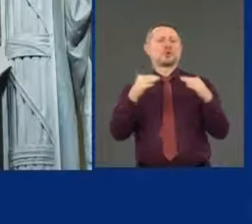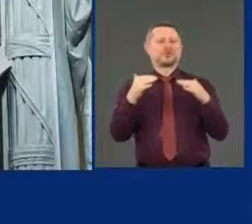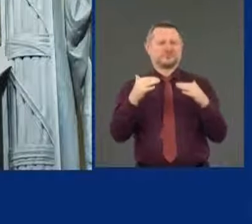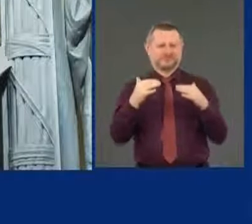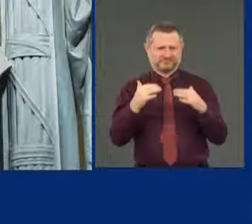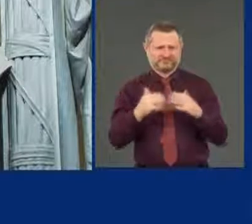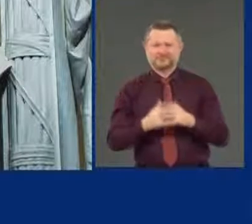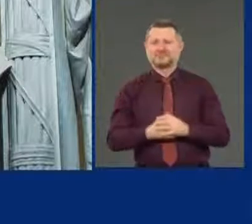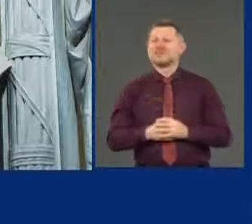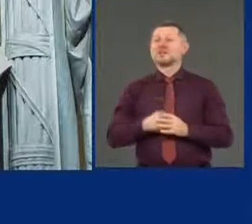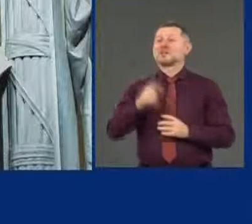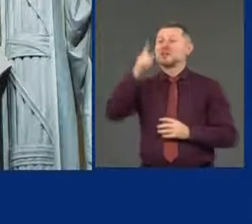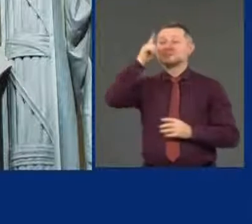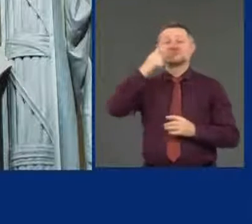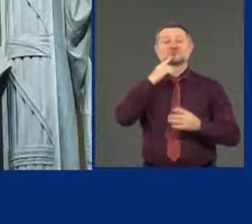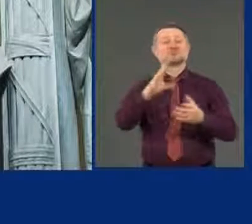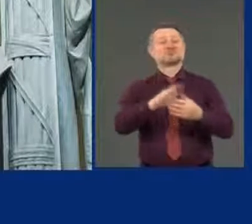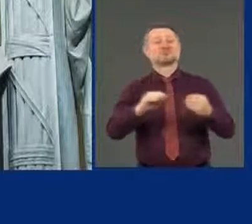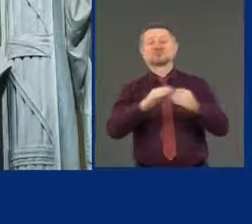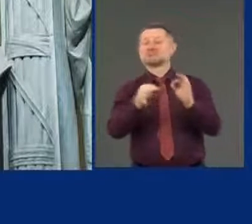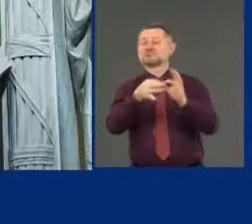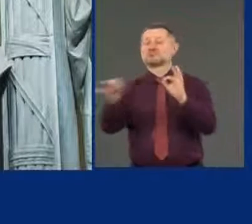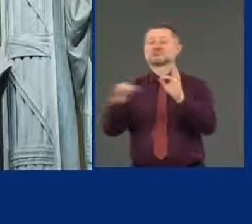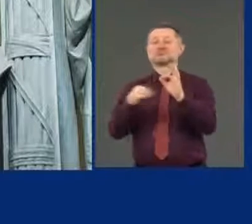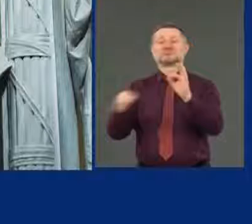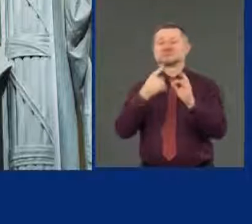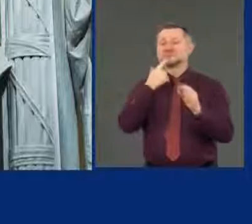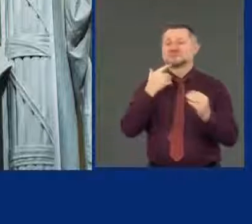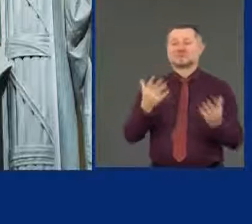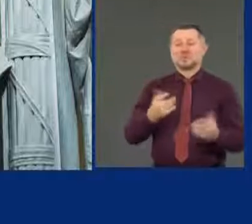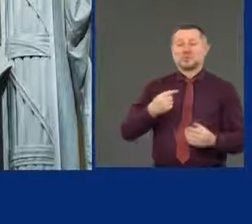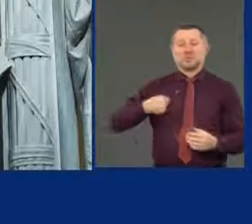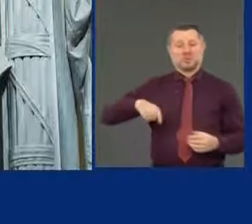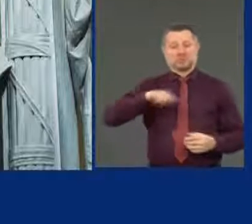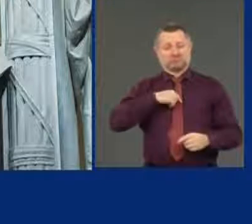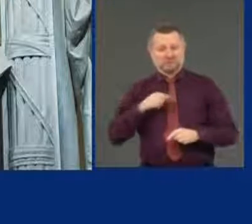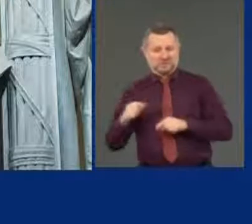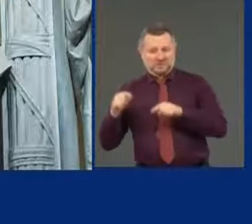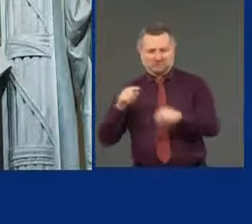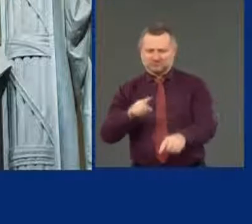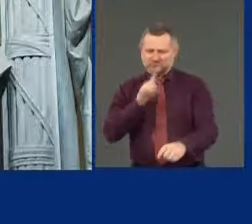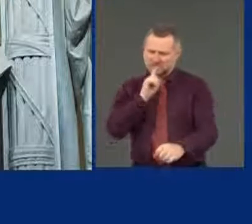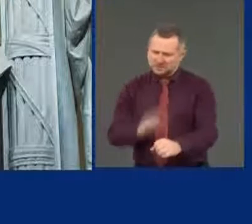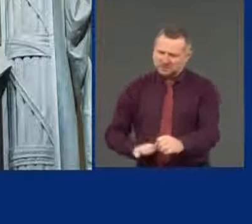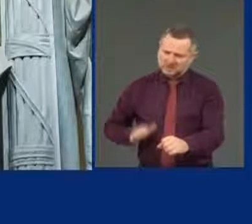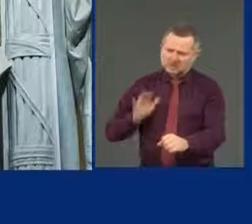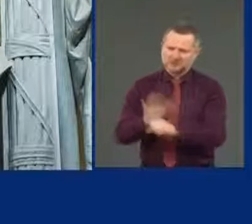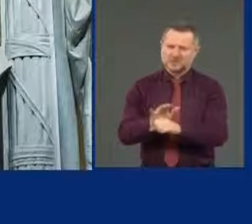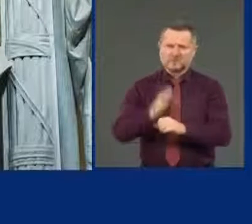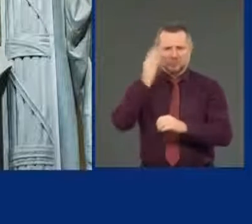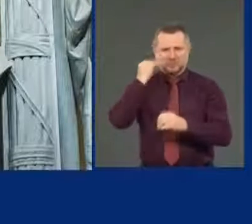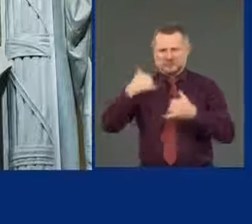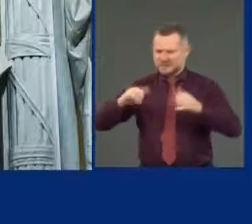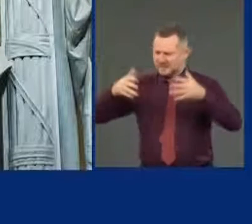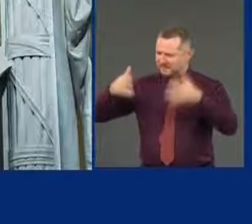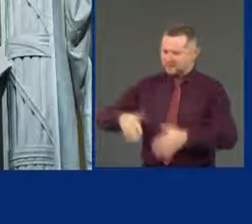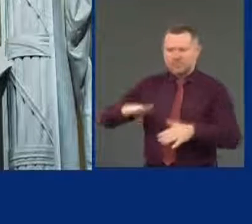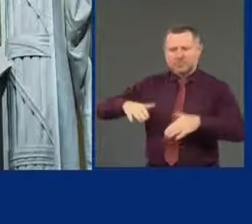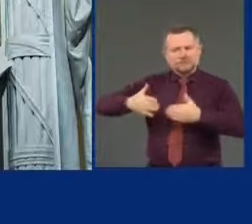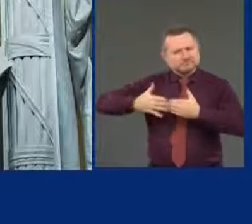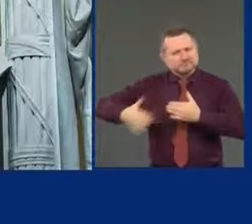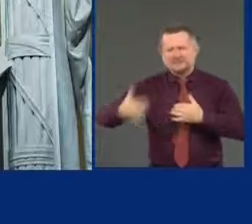It is for us, the living, to be dedicated here to the unfinished work that they have thus far so nobly carried